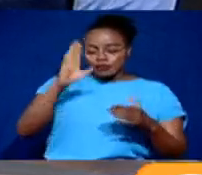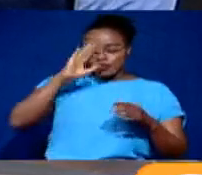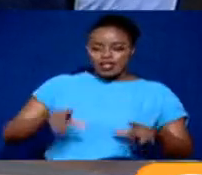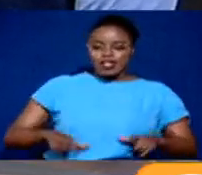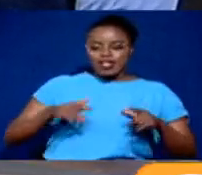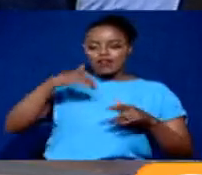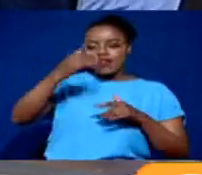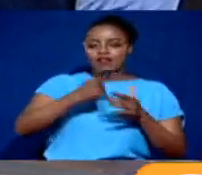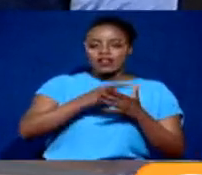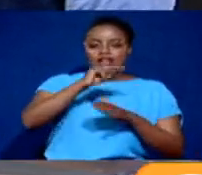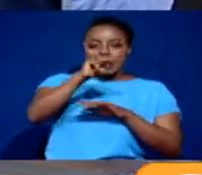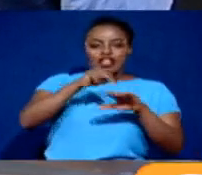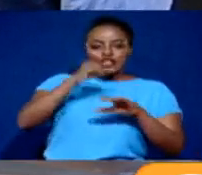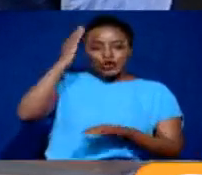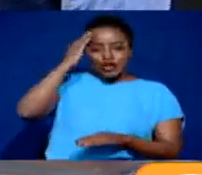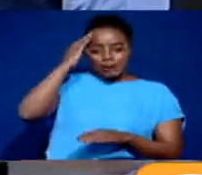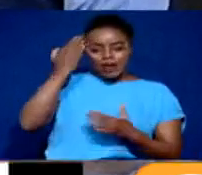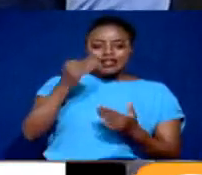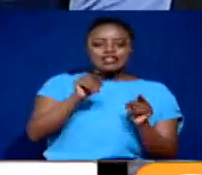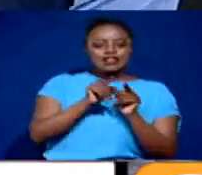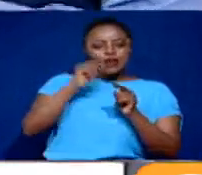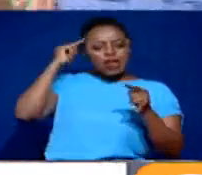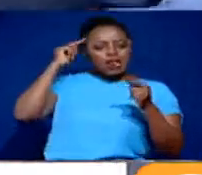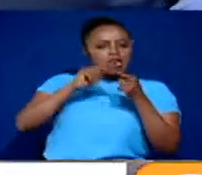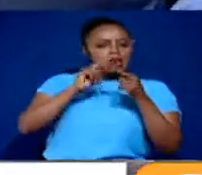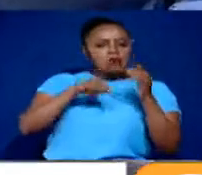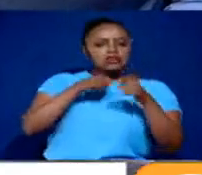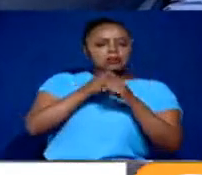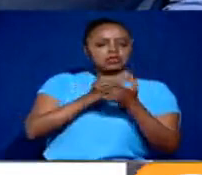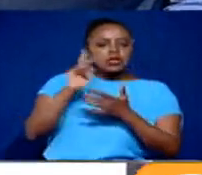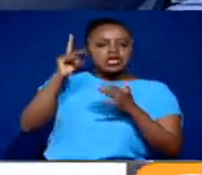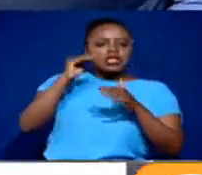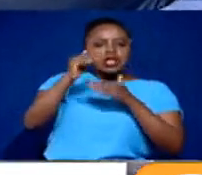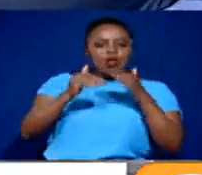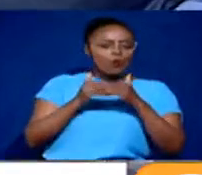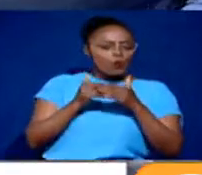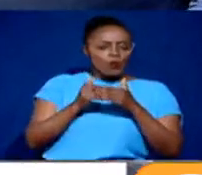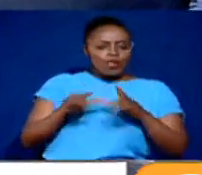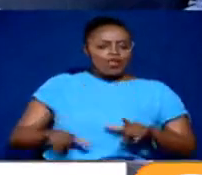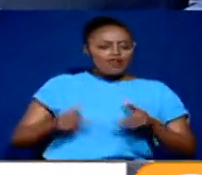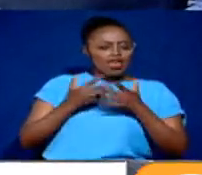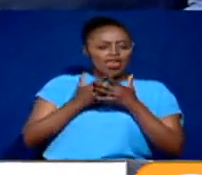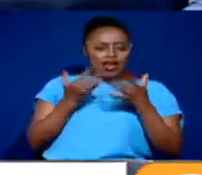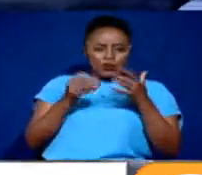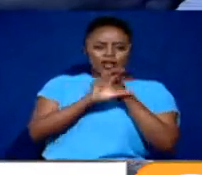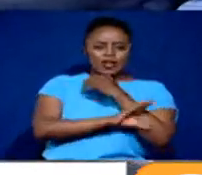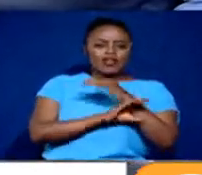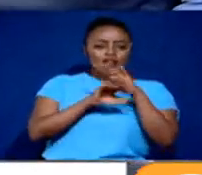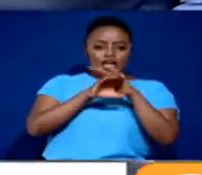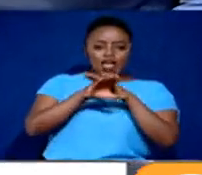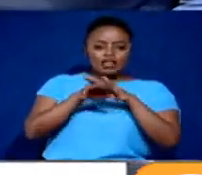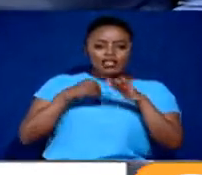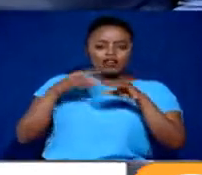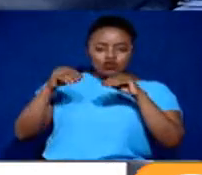On to our weekly national reminder. Well, it was meant to ensure every Kenyan living in any part of the country had access to